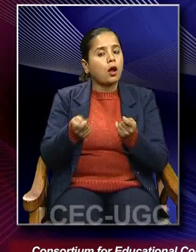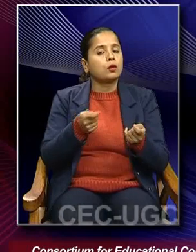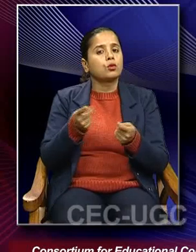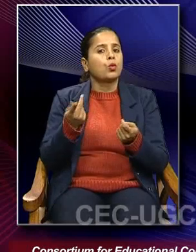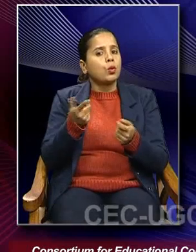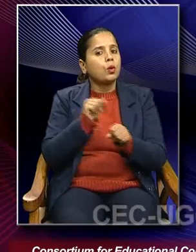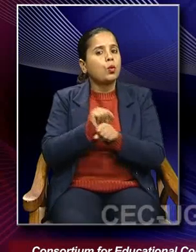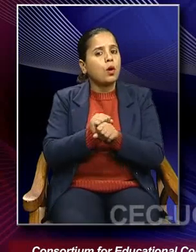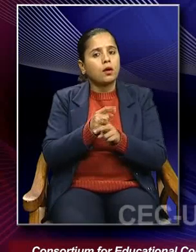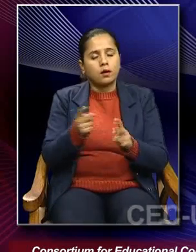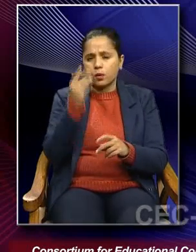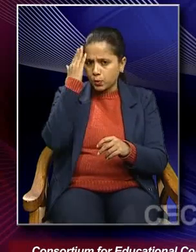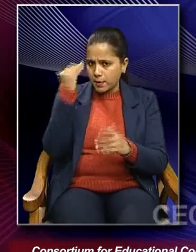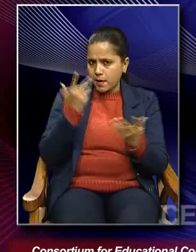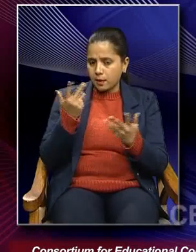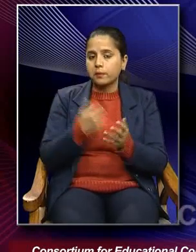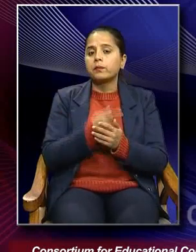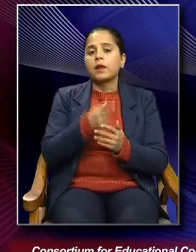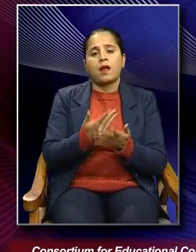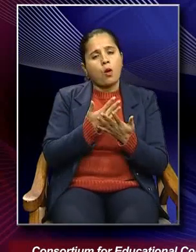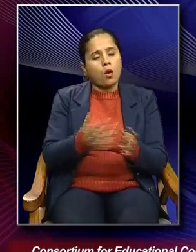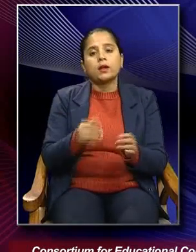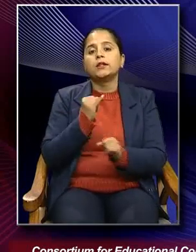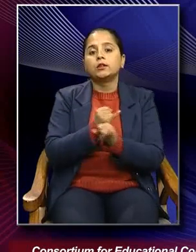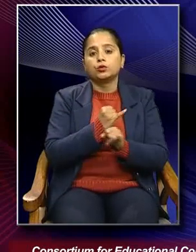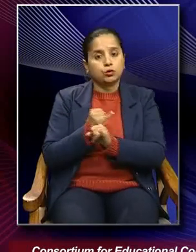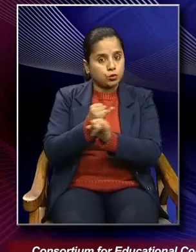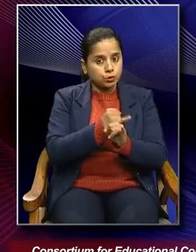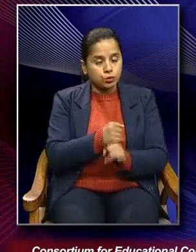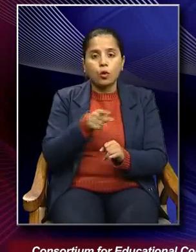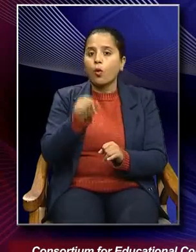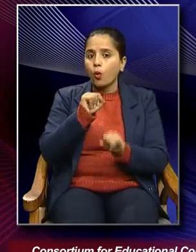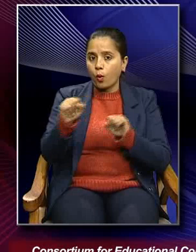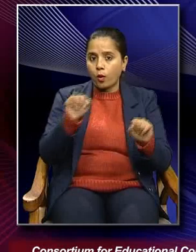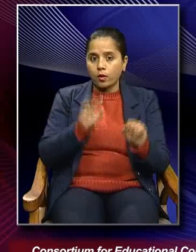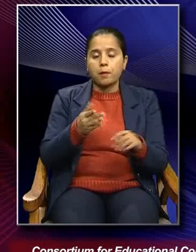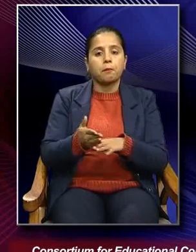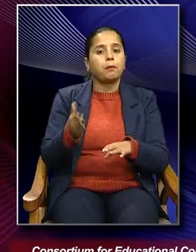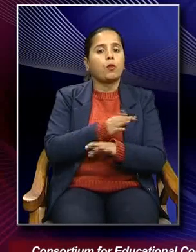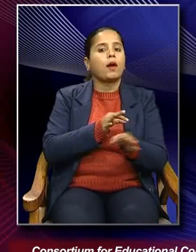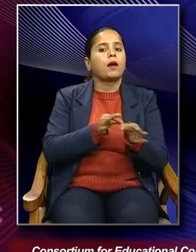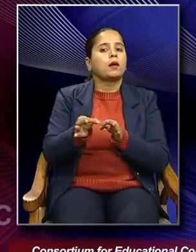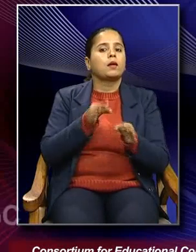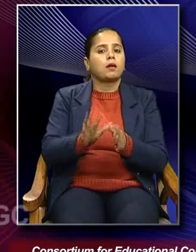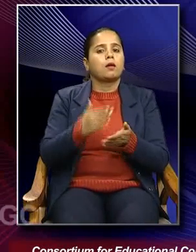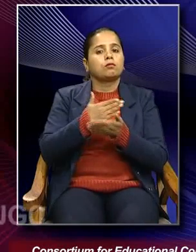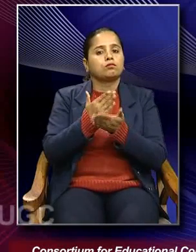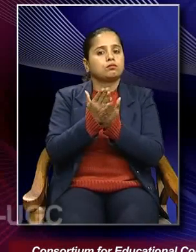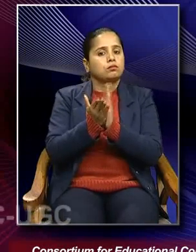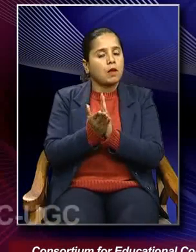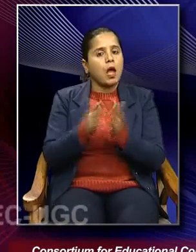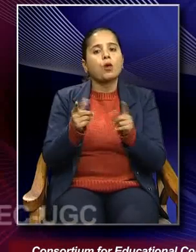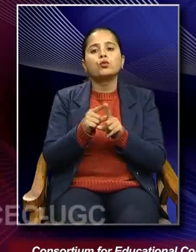conduct. Why? Because every institution has a predefined pattern of